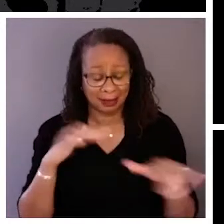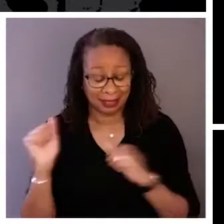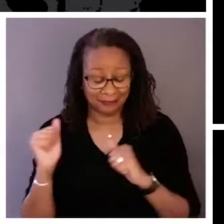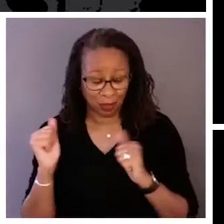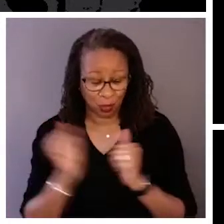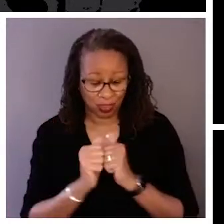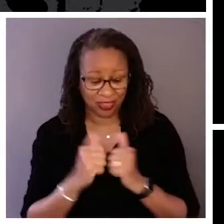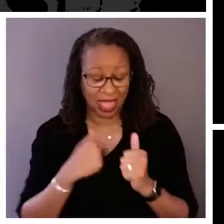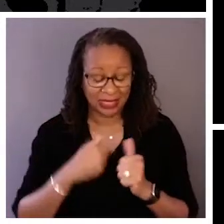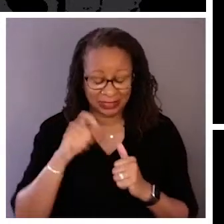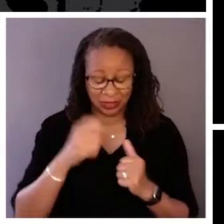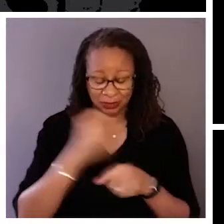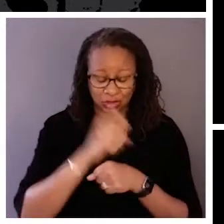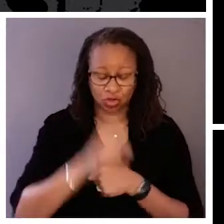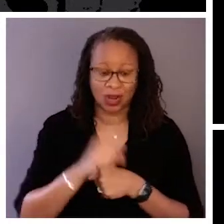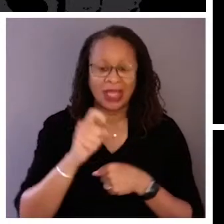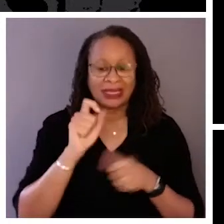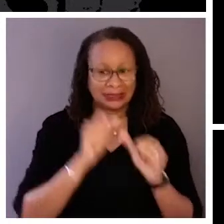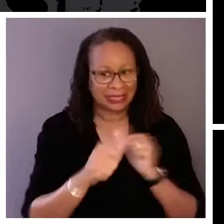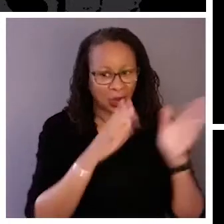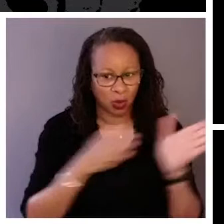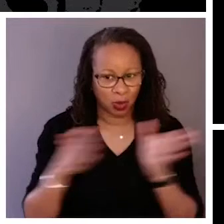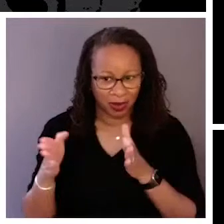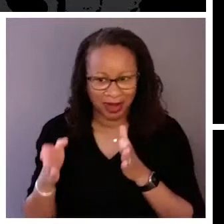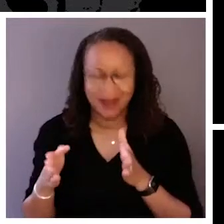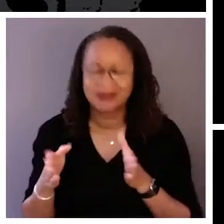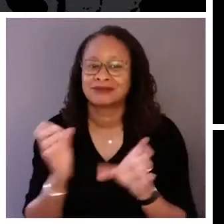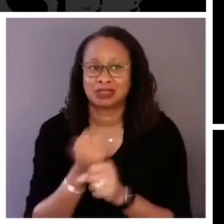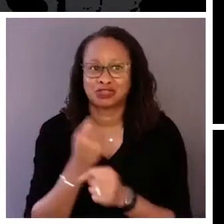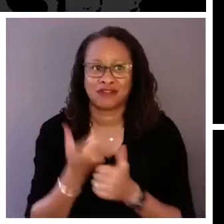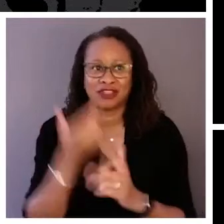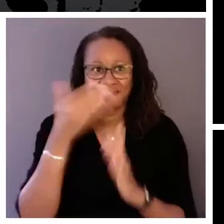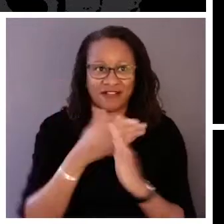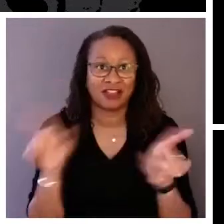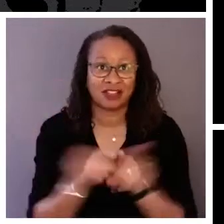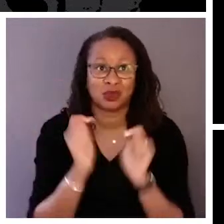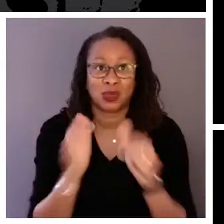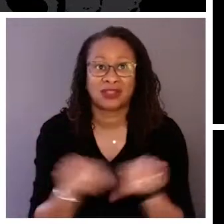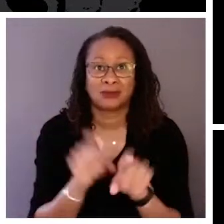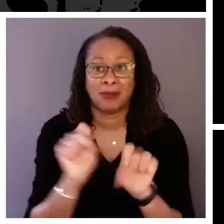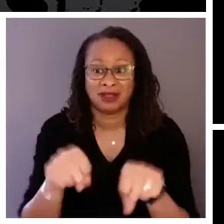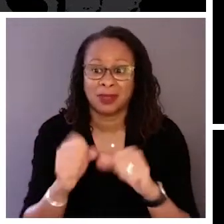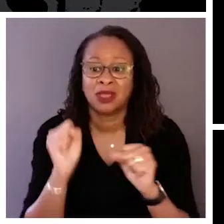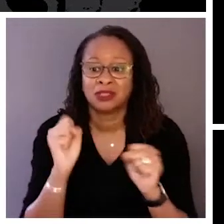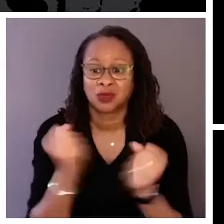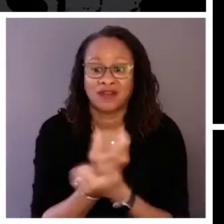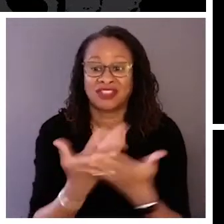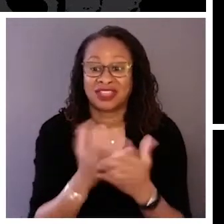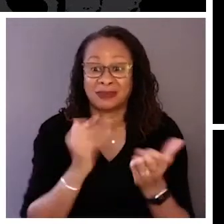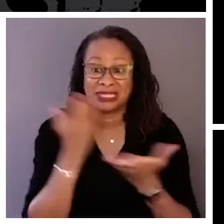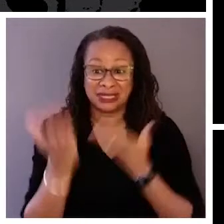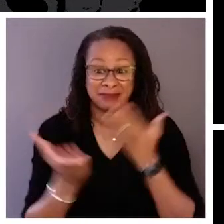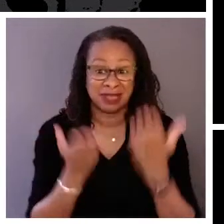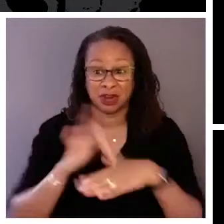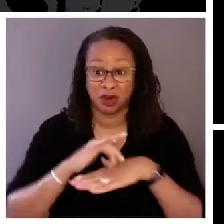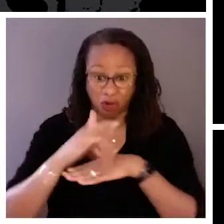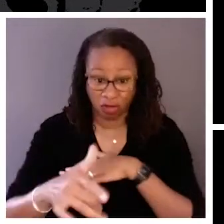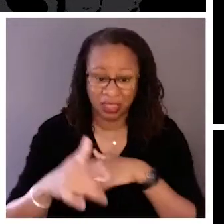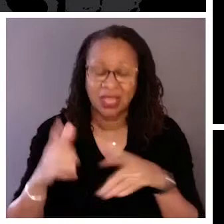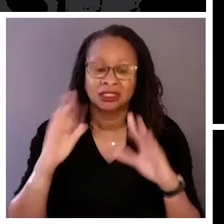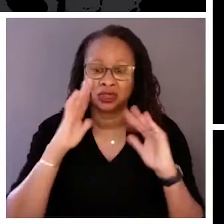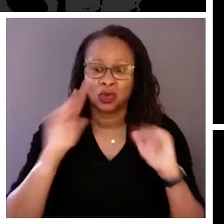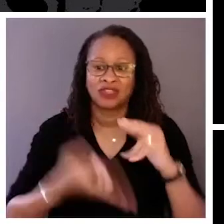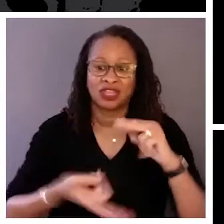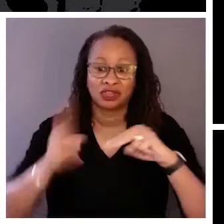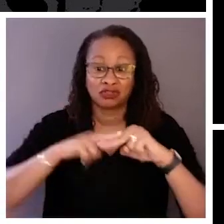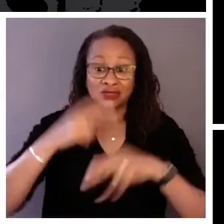keep organized and get everything filed as quickly as possible so that everything can get submitted early to hopefully increase the chances